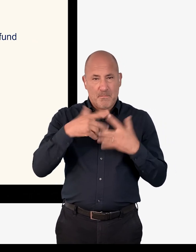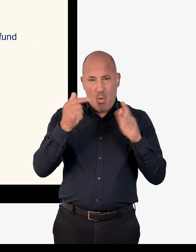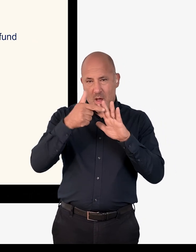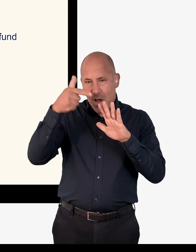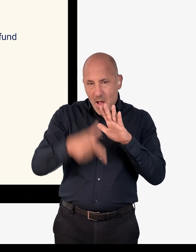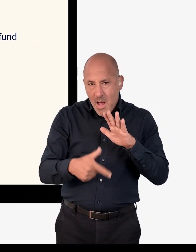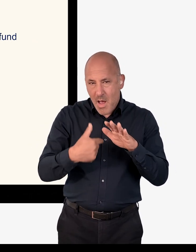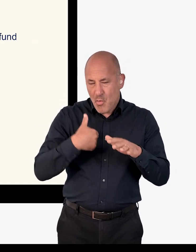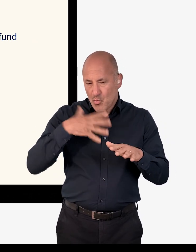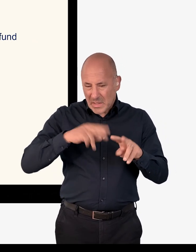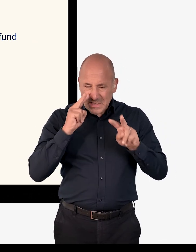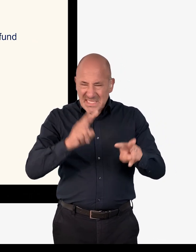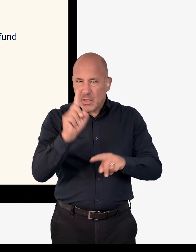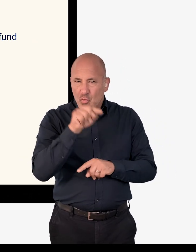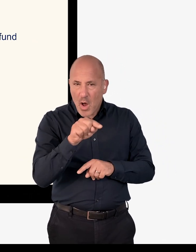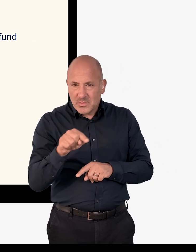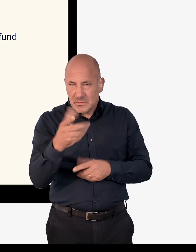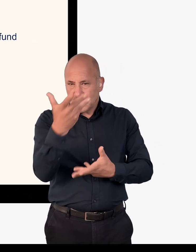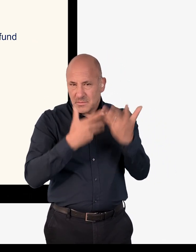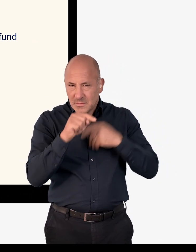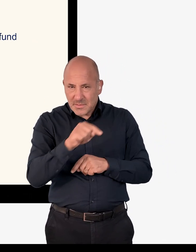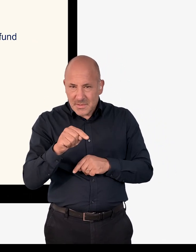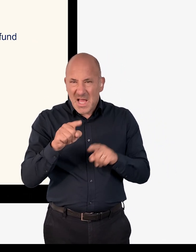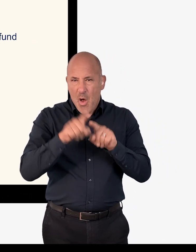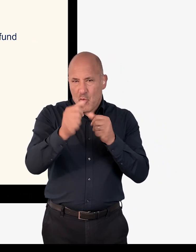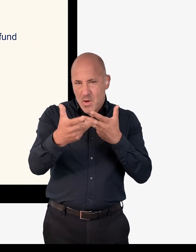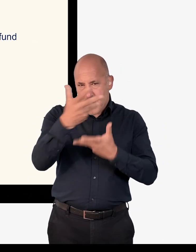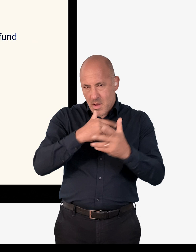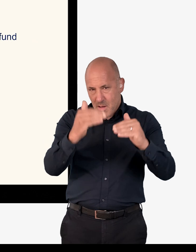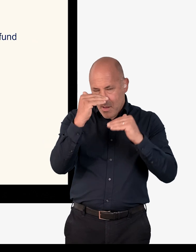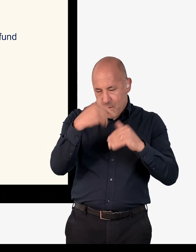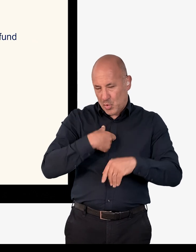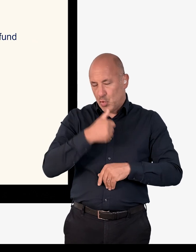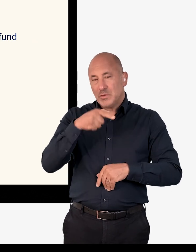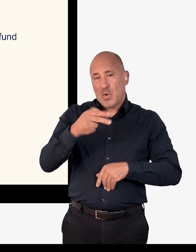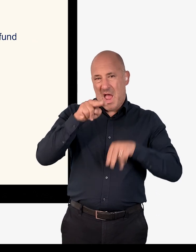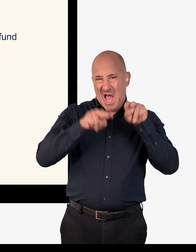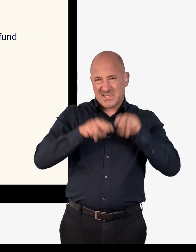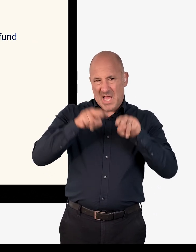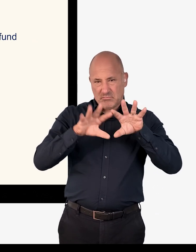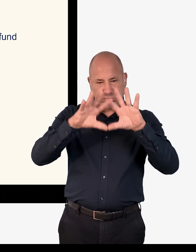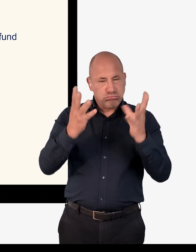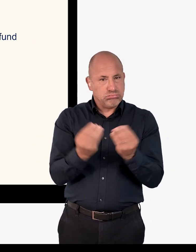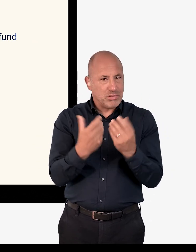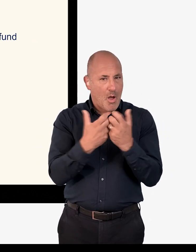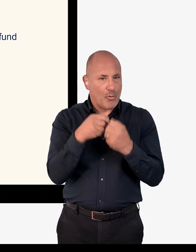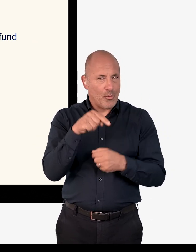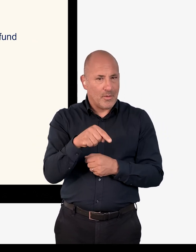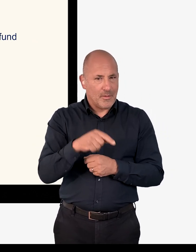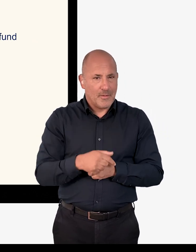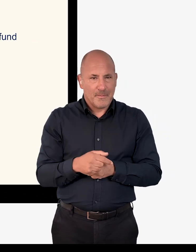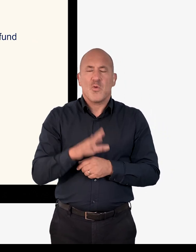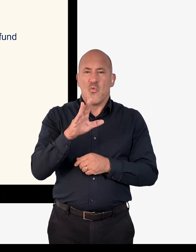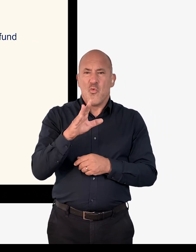more detail about information we are looking for and how these narrative sections are used to assess your full